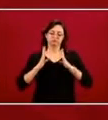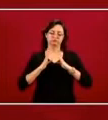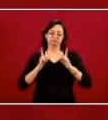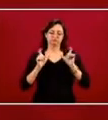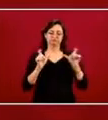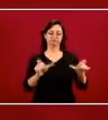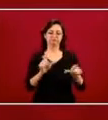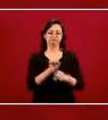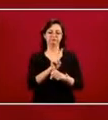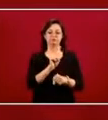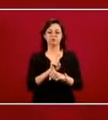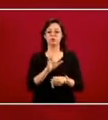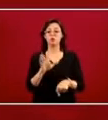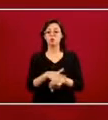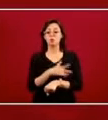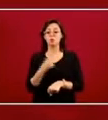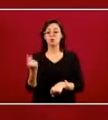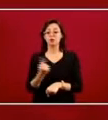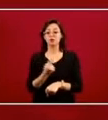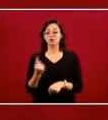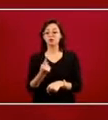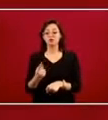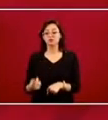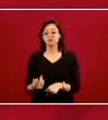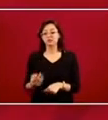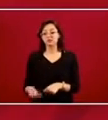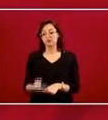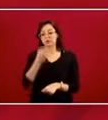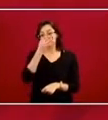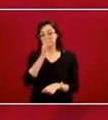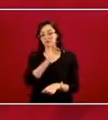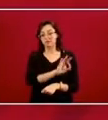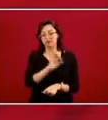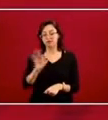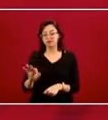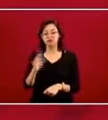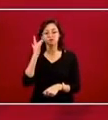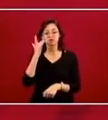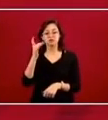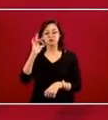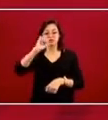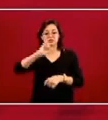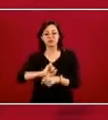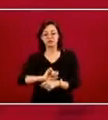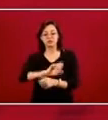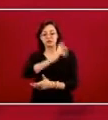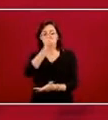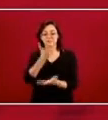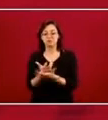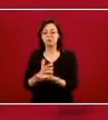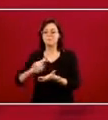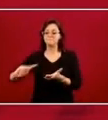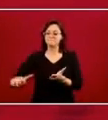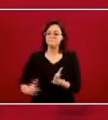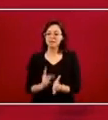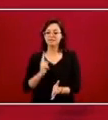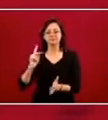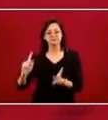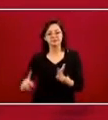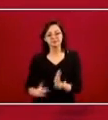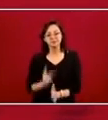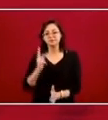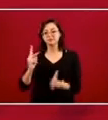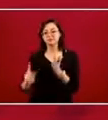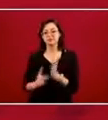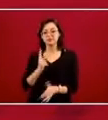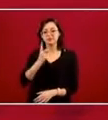DN3 force is auxiliary. It's playing an auxiliary role in this. So the Navy is supporting our labor in